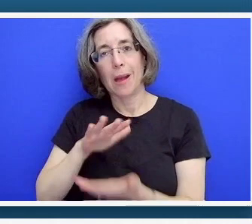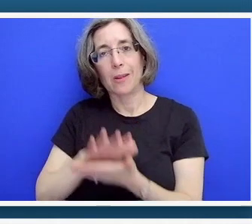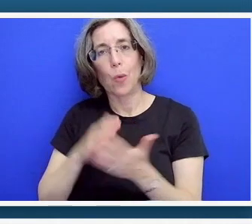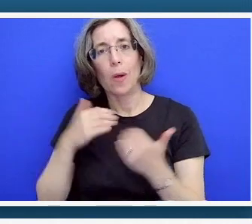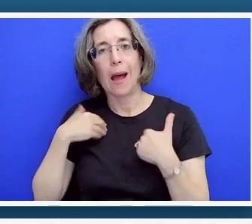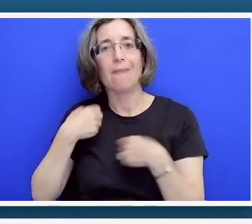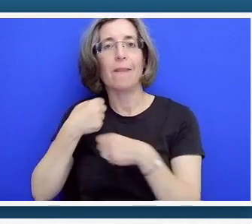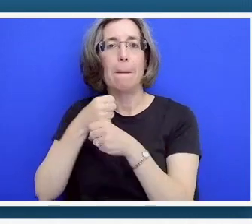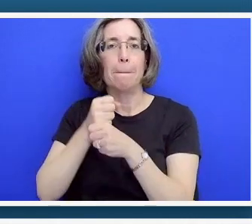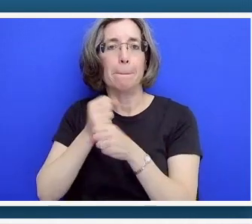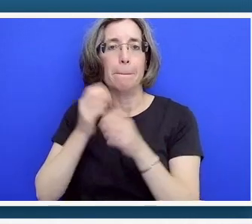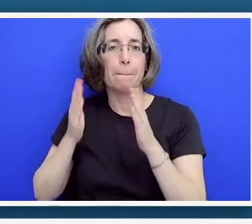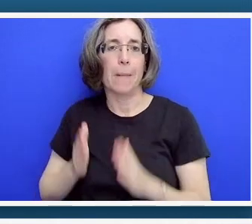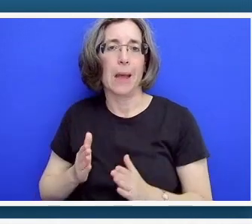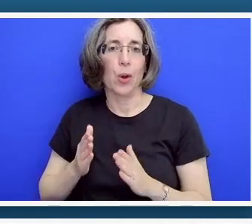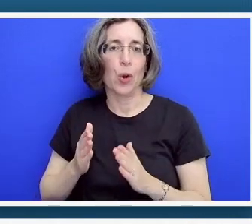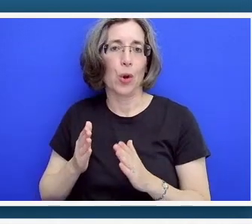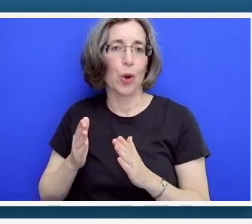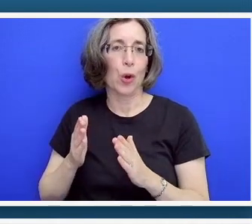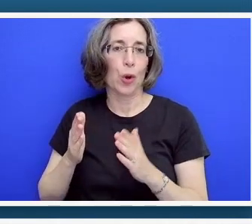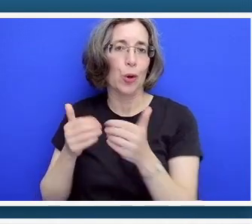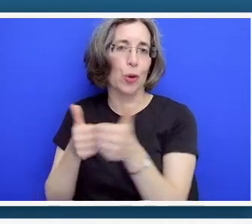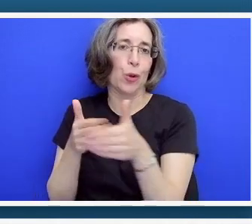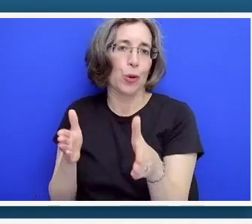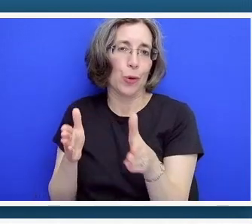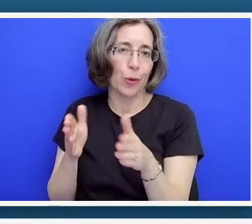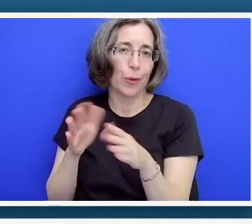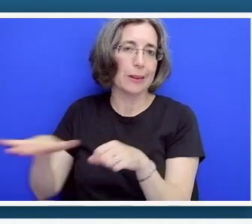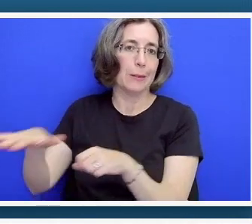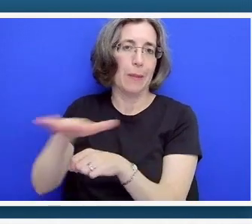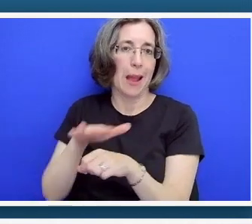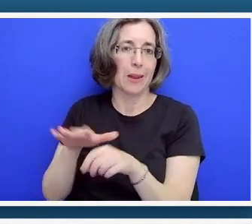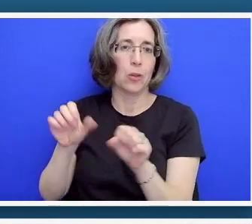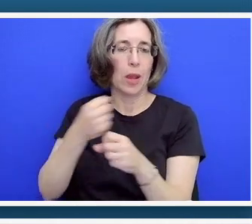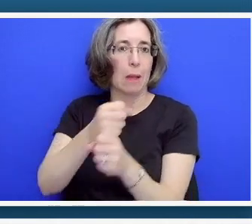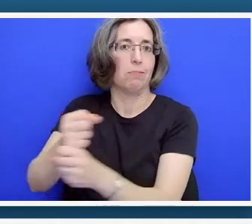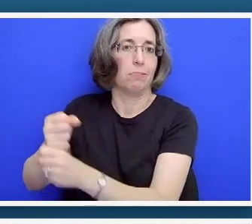that. But I really think that the See, Think, Wonder,